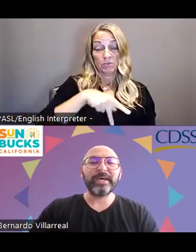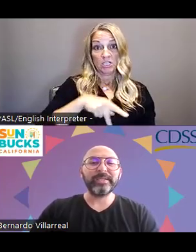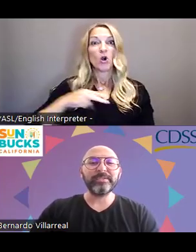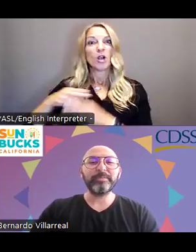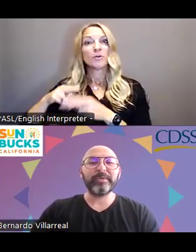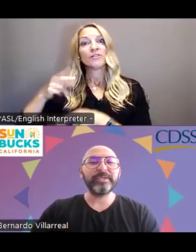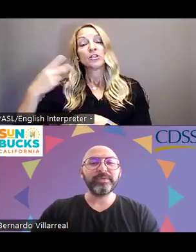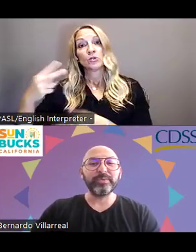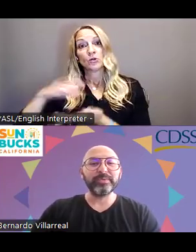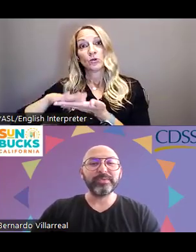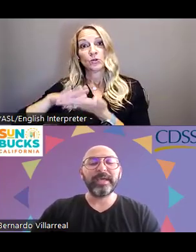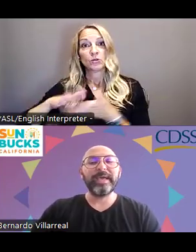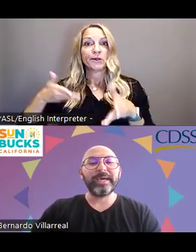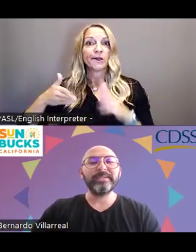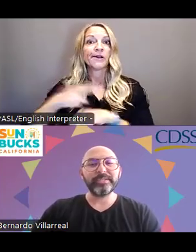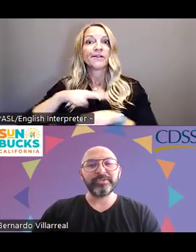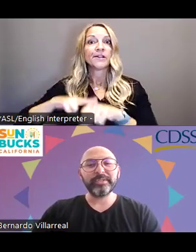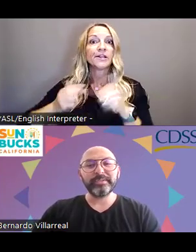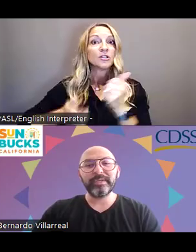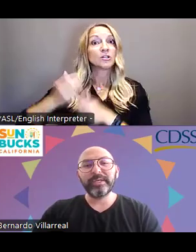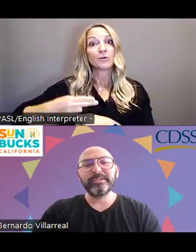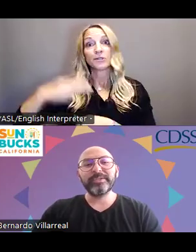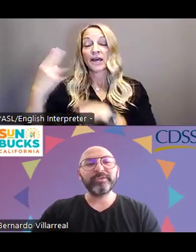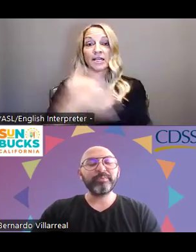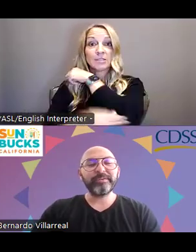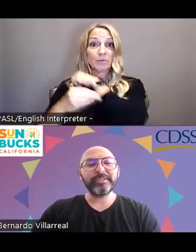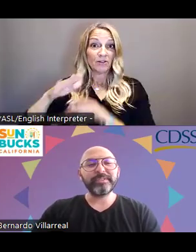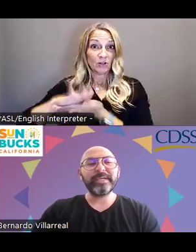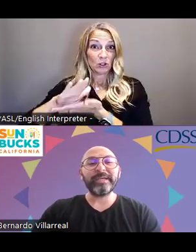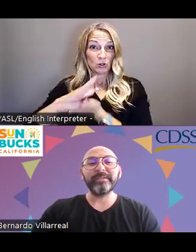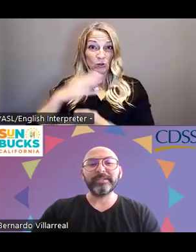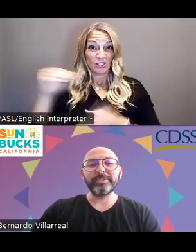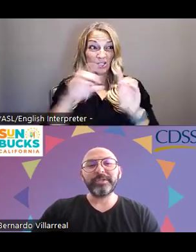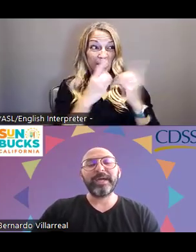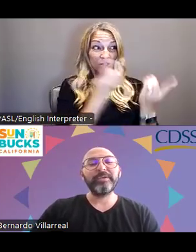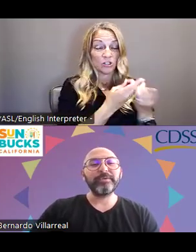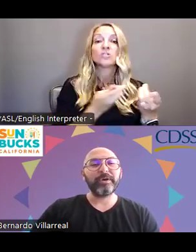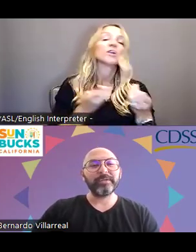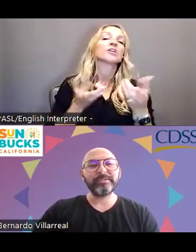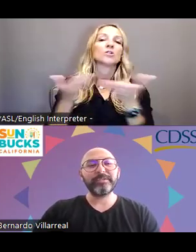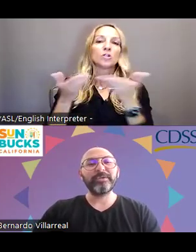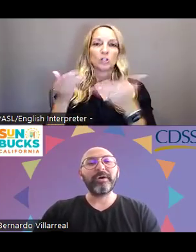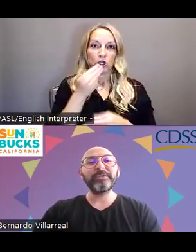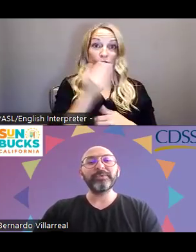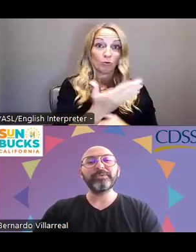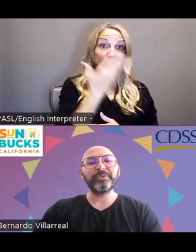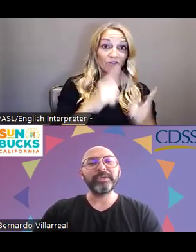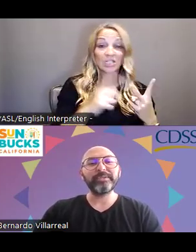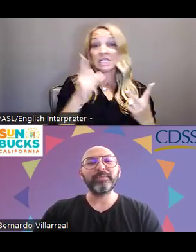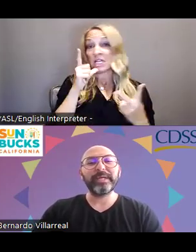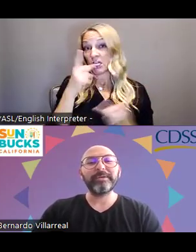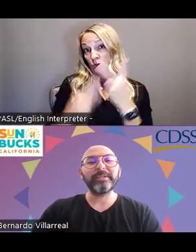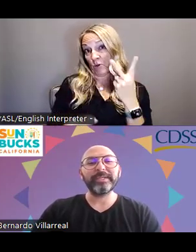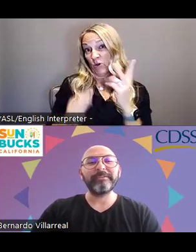the nation's highest poverty schools and districts to serve breakfast and lunch at no cost to all